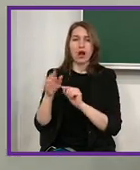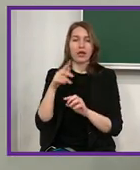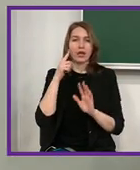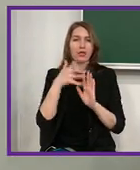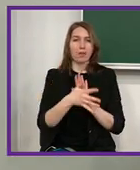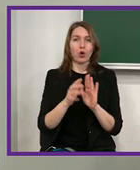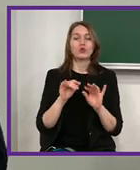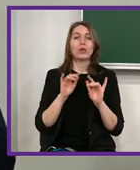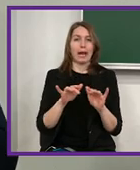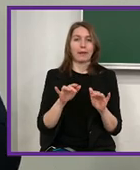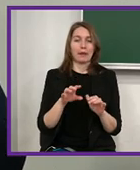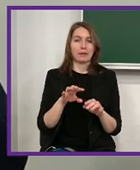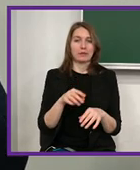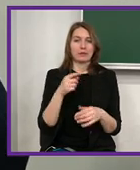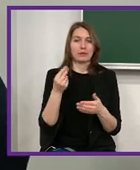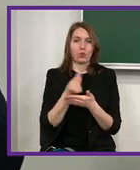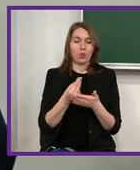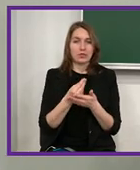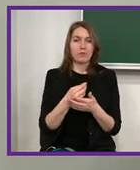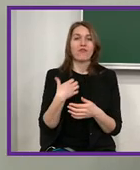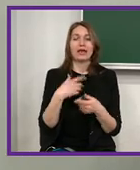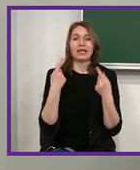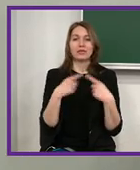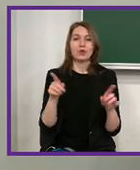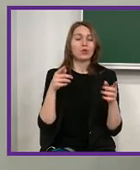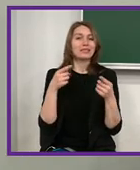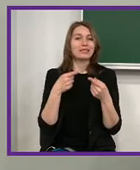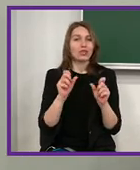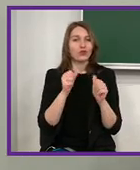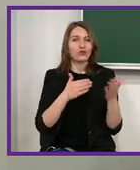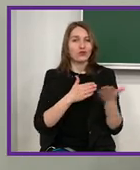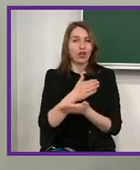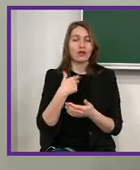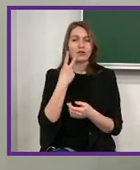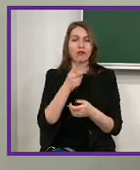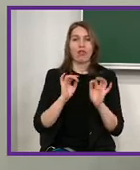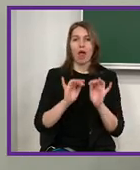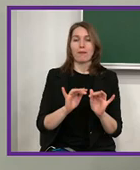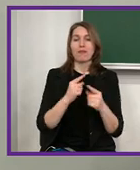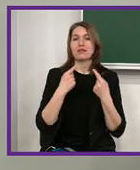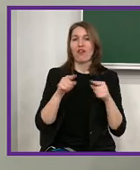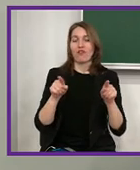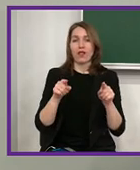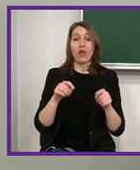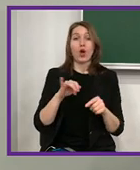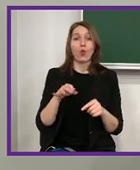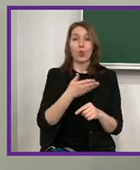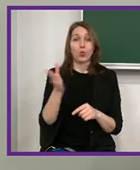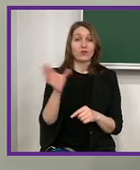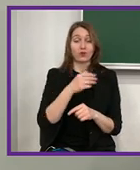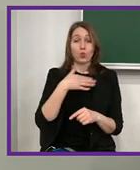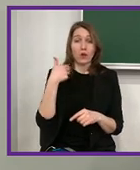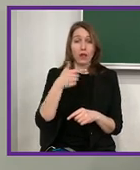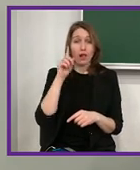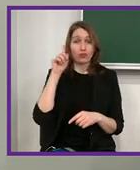lens. Looking at your operations in a slightly different way, the operations that you already know well, but just looking at it with an eye to human